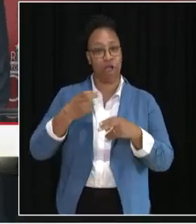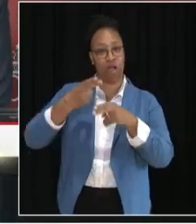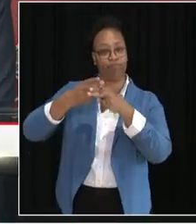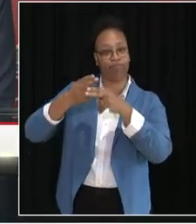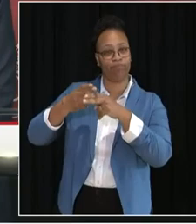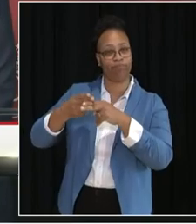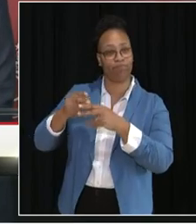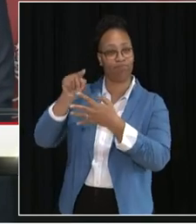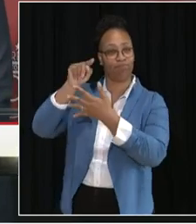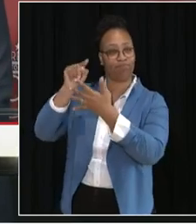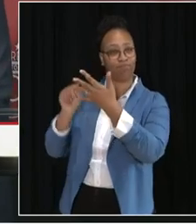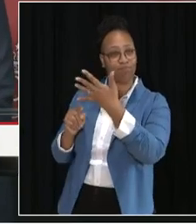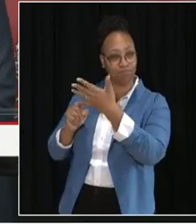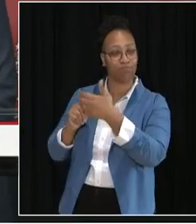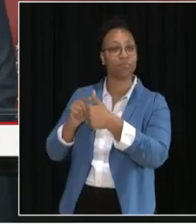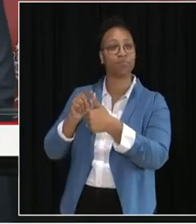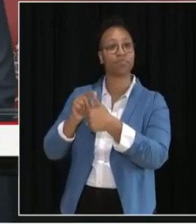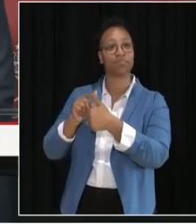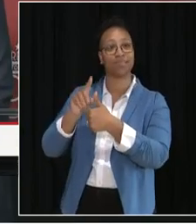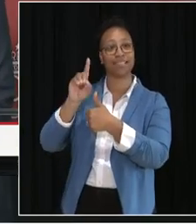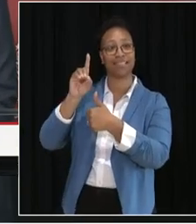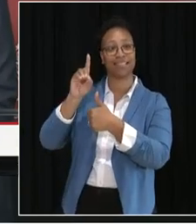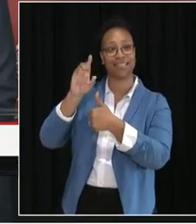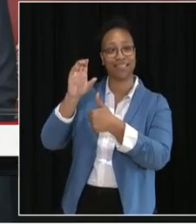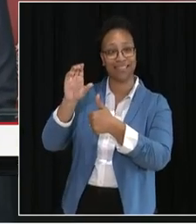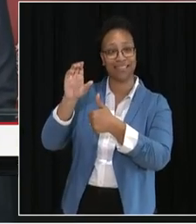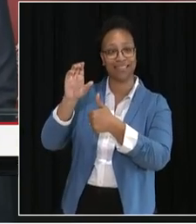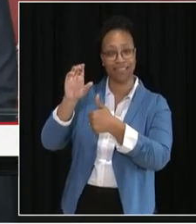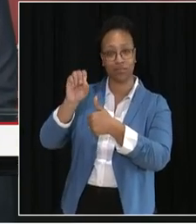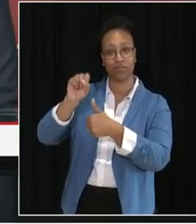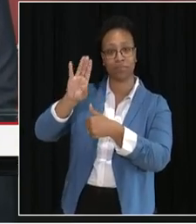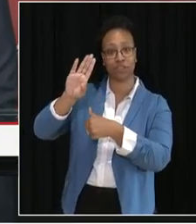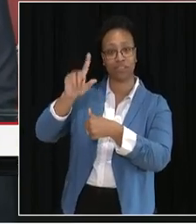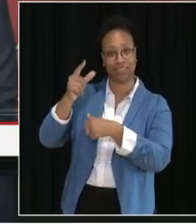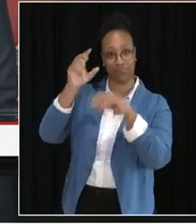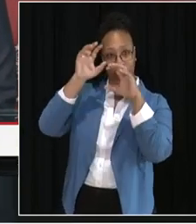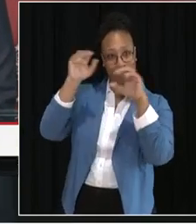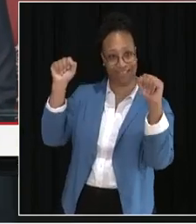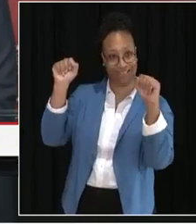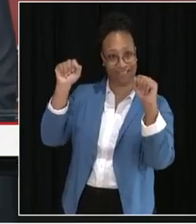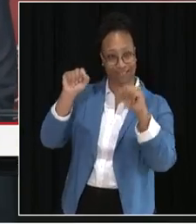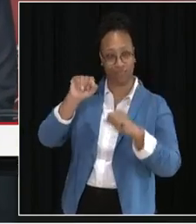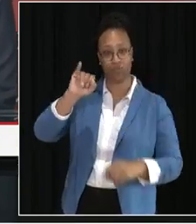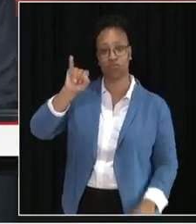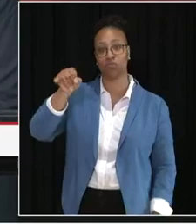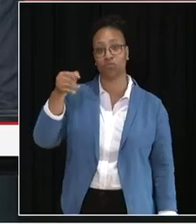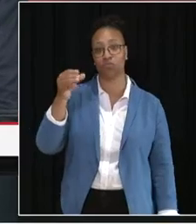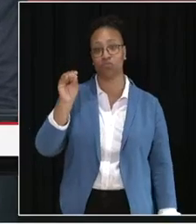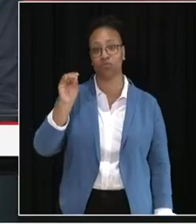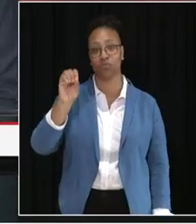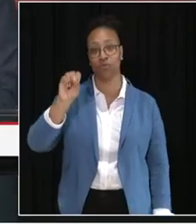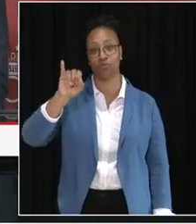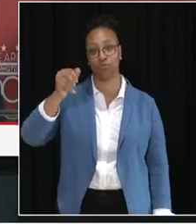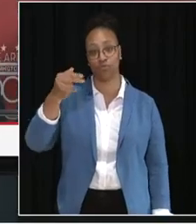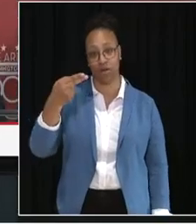DC's student government president, Mr. Josiah Best, to say a few words.